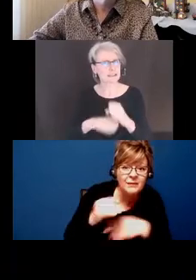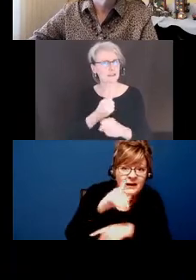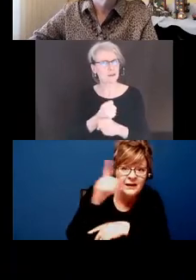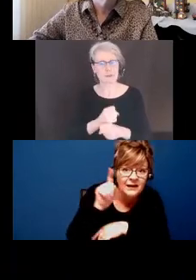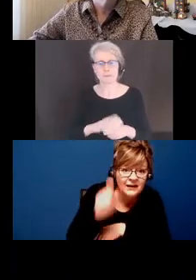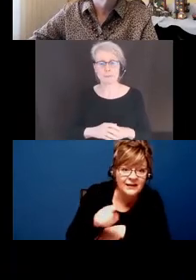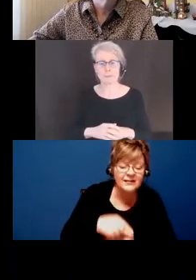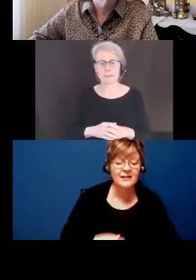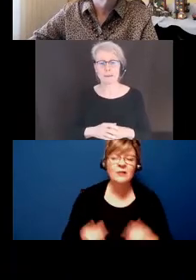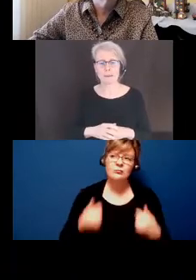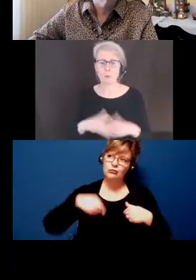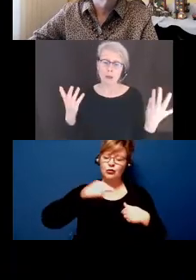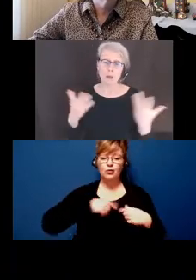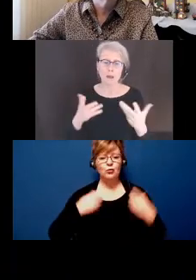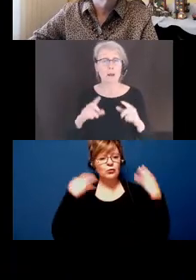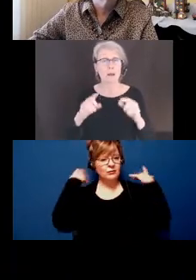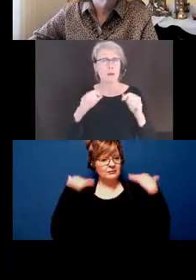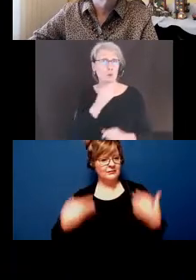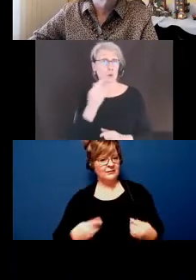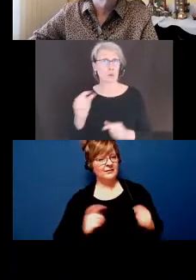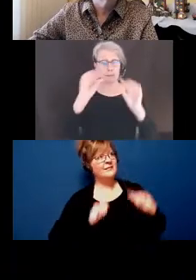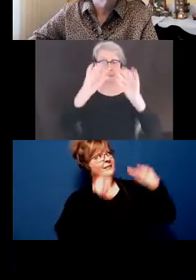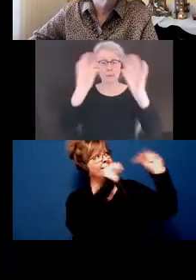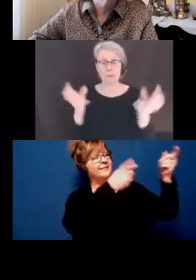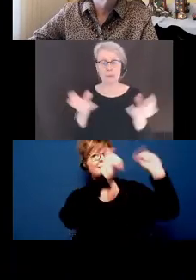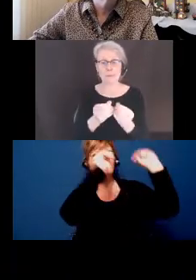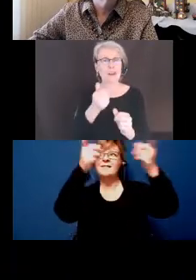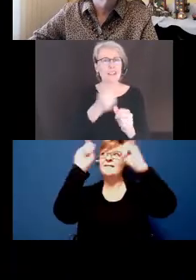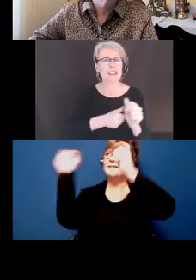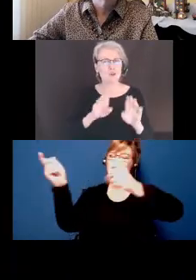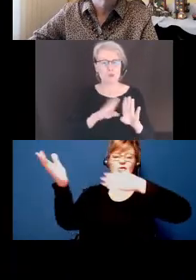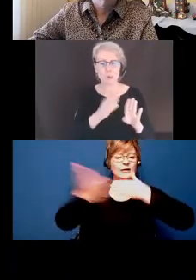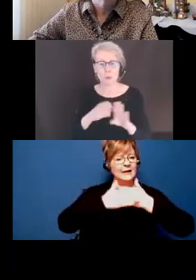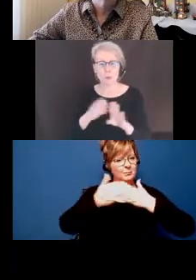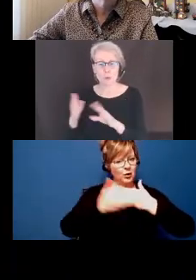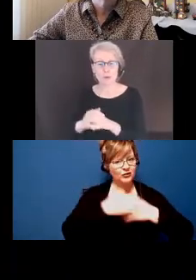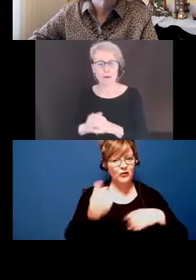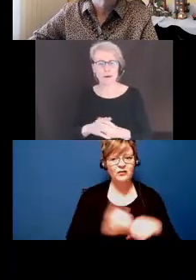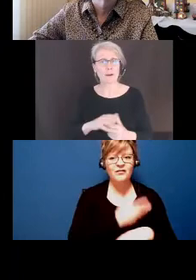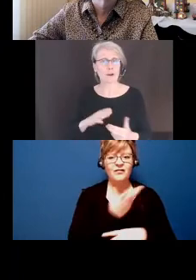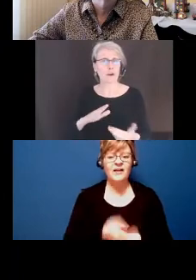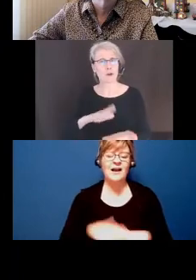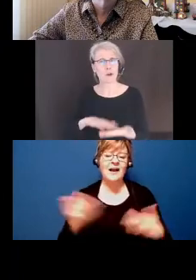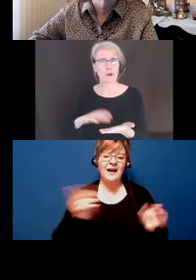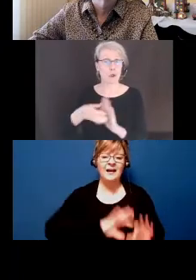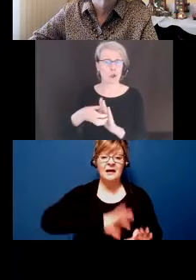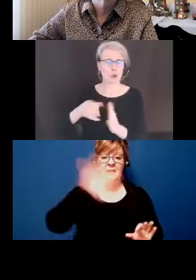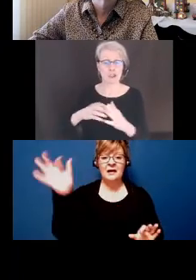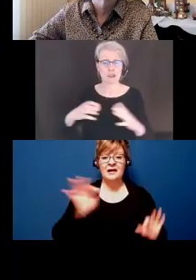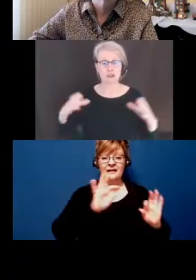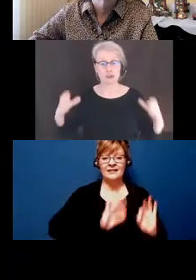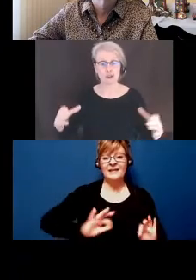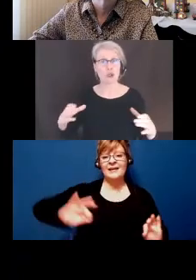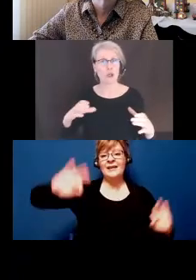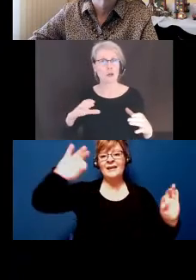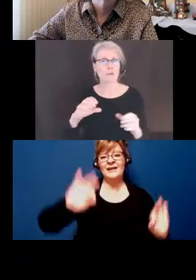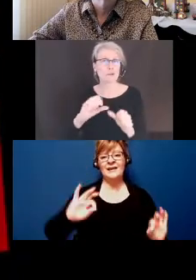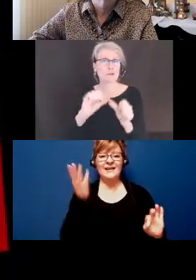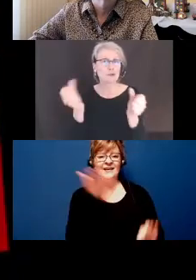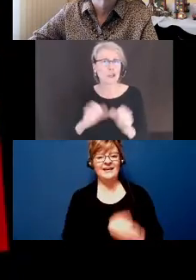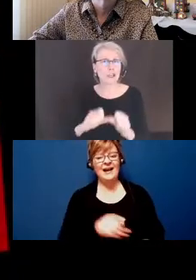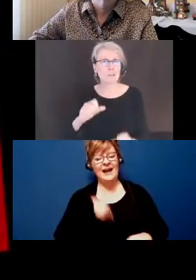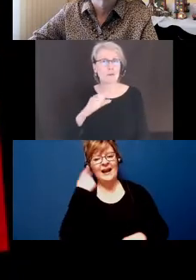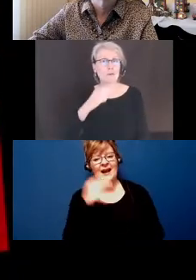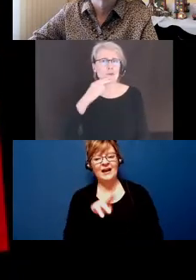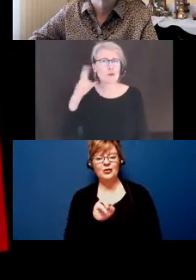We hang up boughs of evergreen on every single doorway. Make a giant cookie in the wavy shape of Norway.